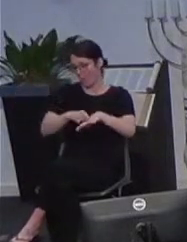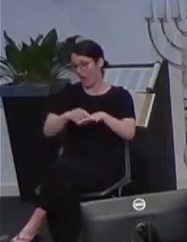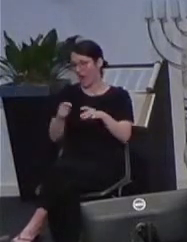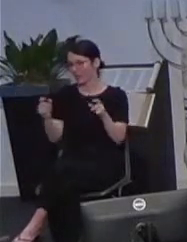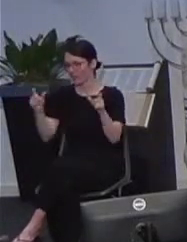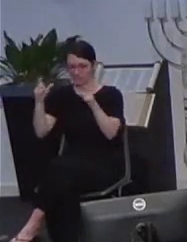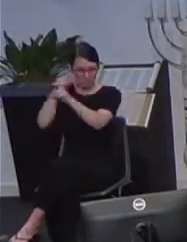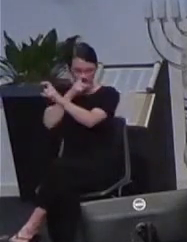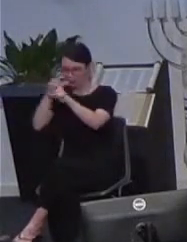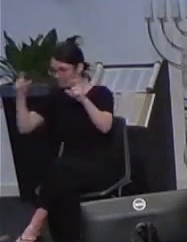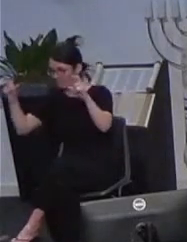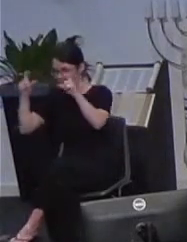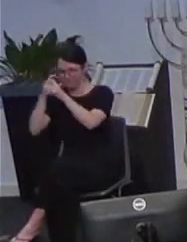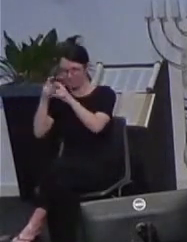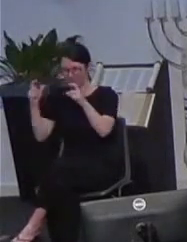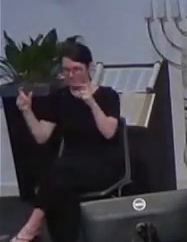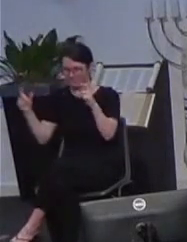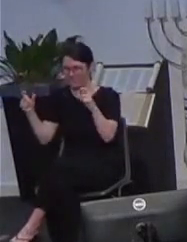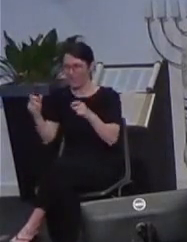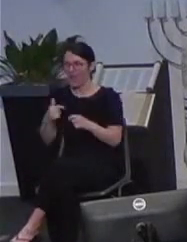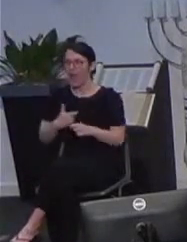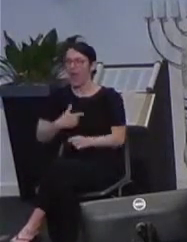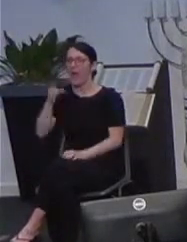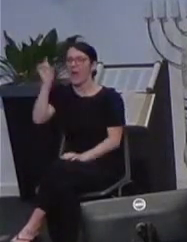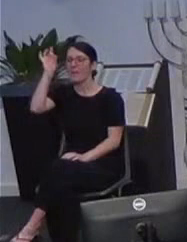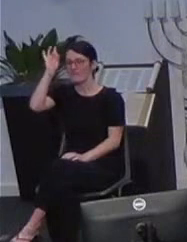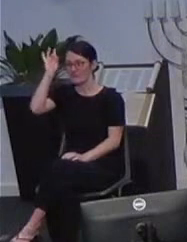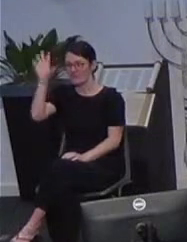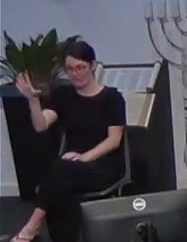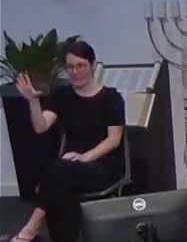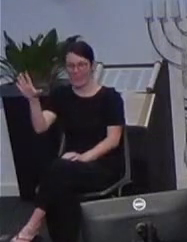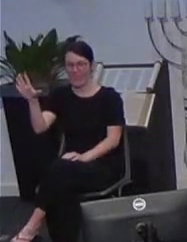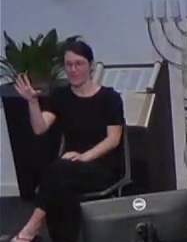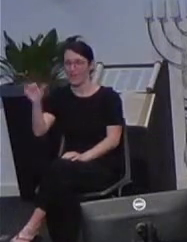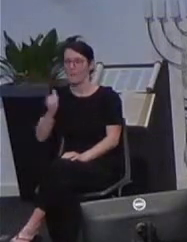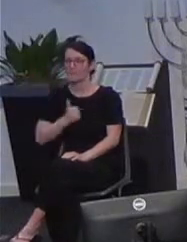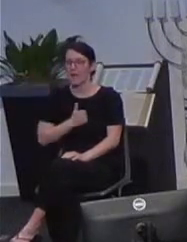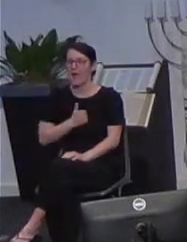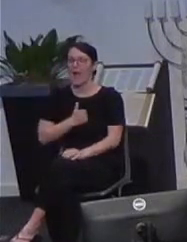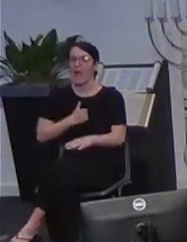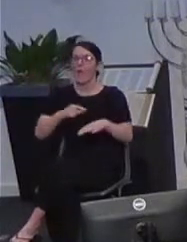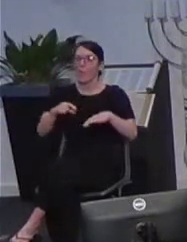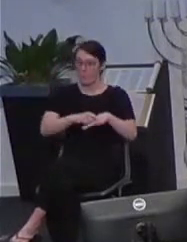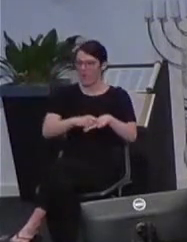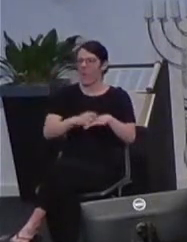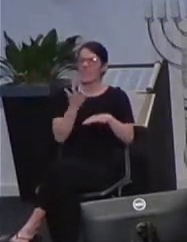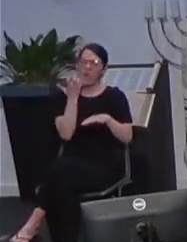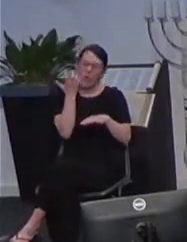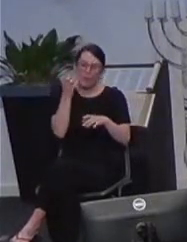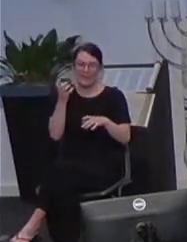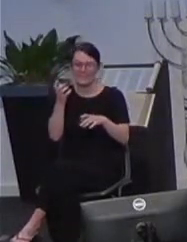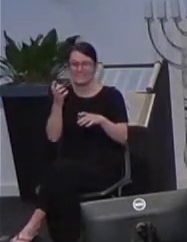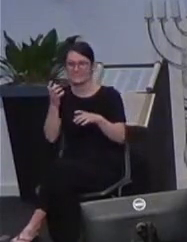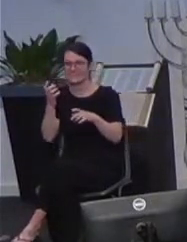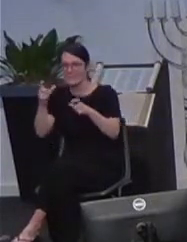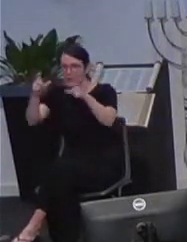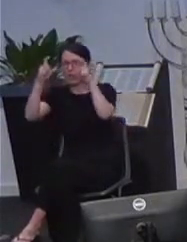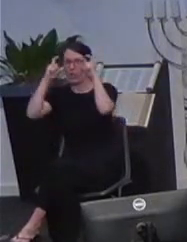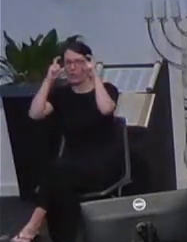what? And Margaret has this habit of forgetting to take off her sunglasses, and so she comes inside and of course everything's dark.